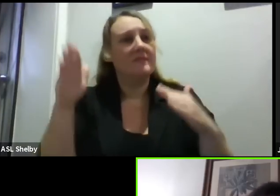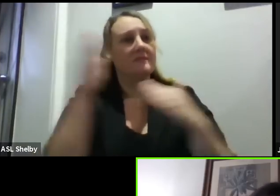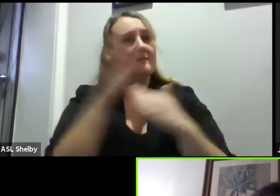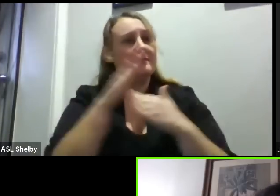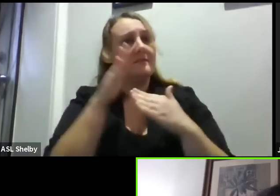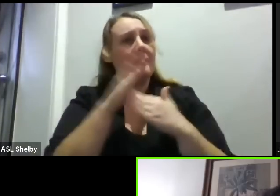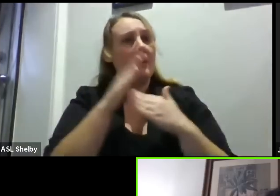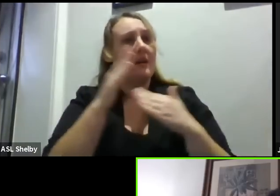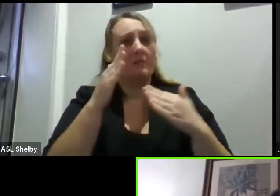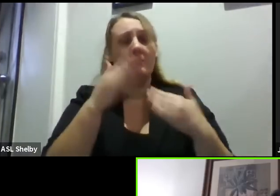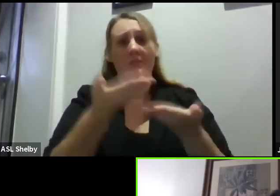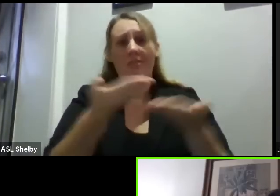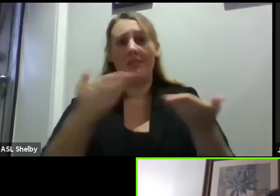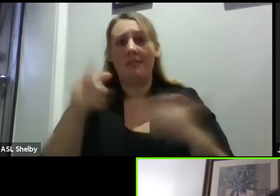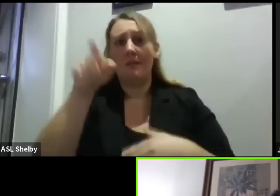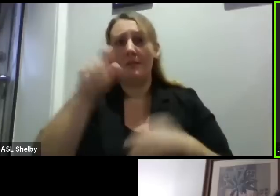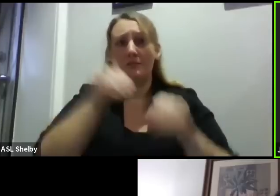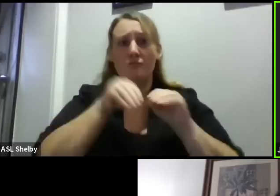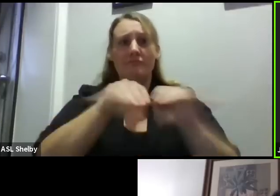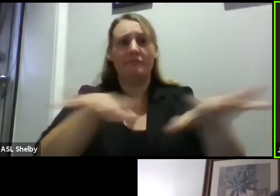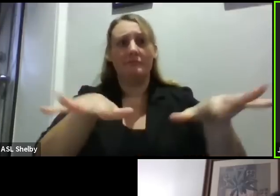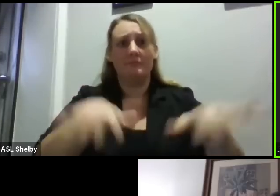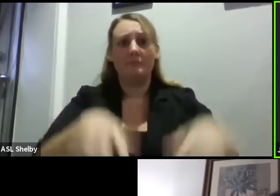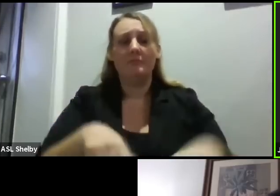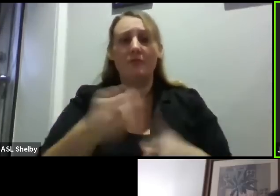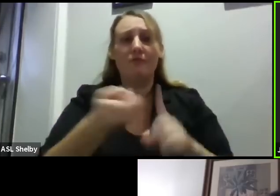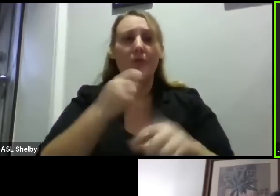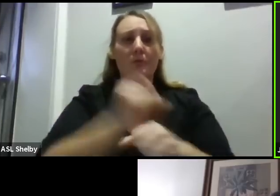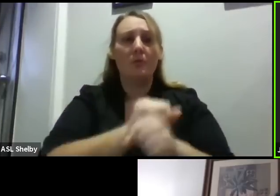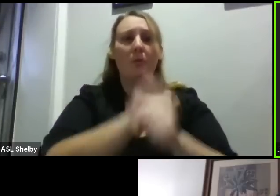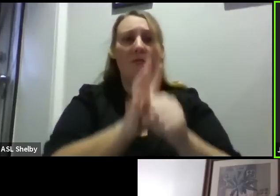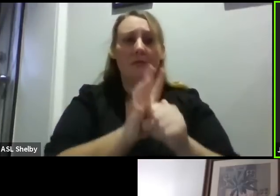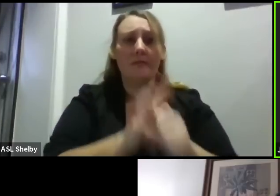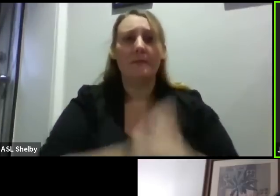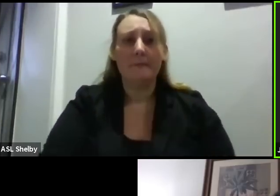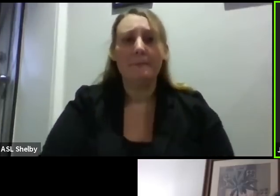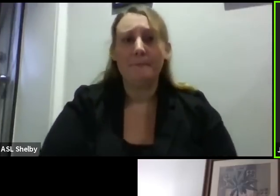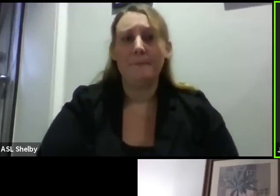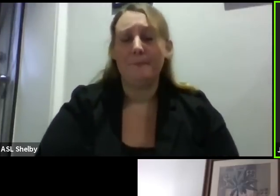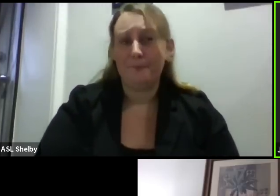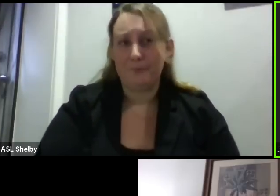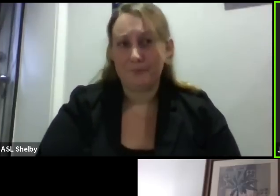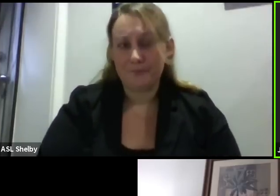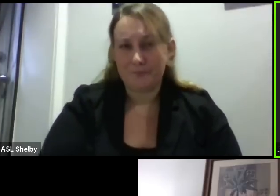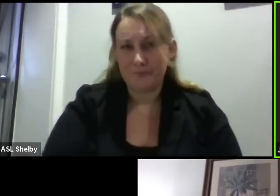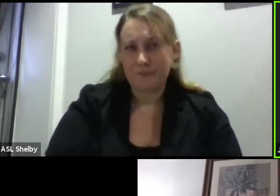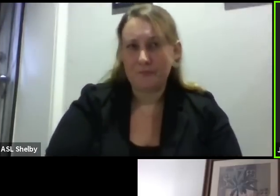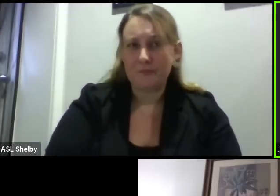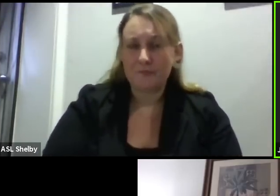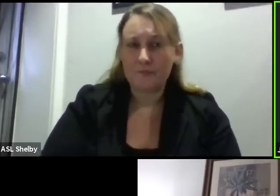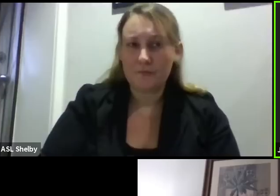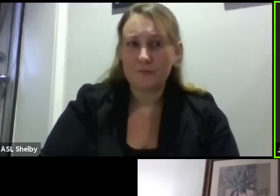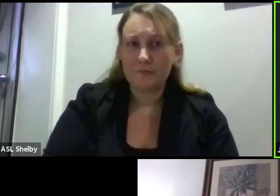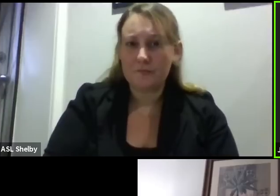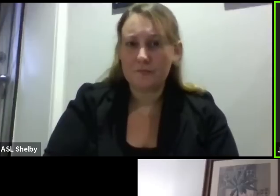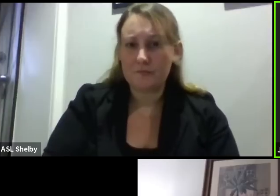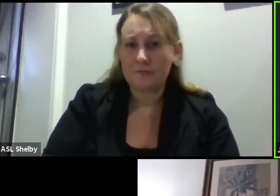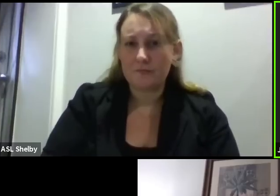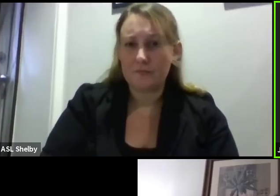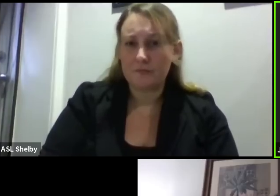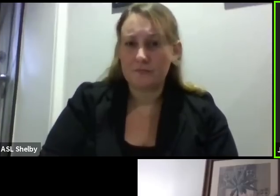of this pandemic. Somos una de las comunidades doblemente golpeadas porque somos golpeadas por el